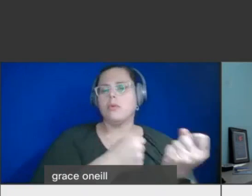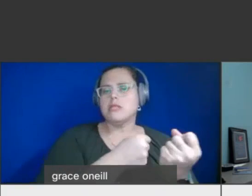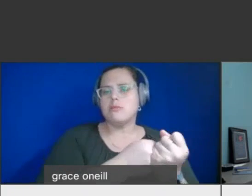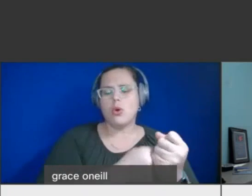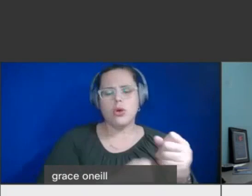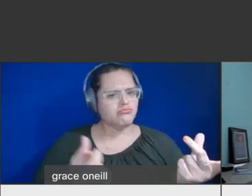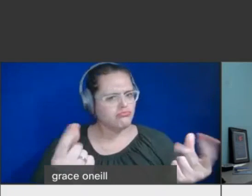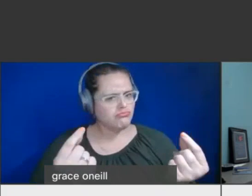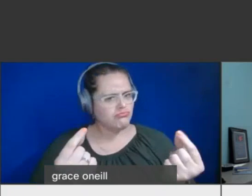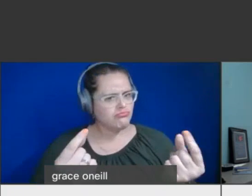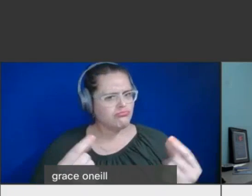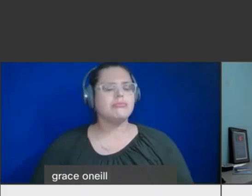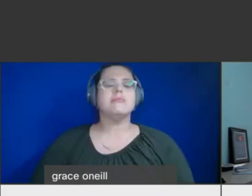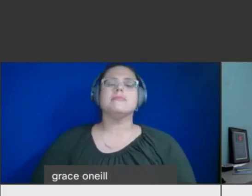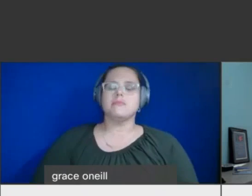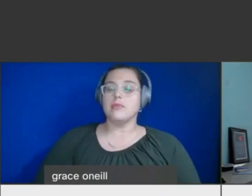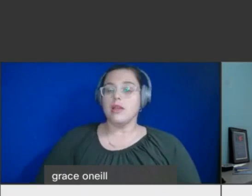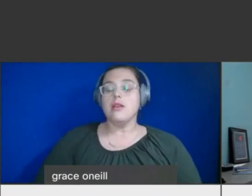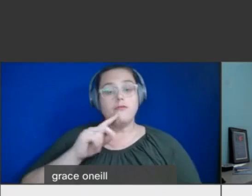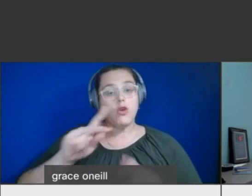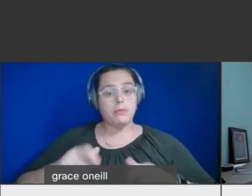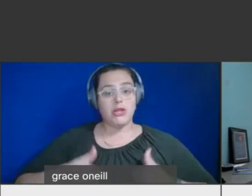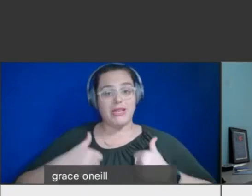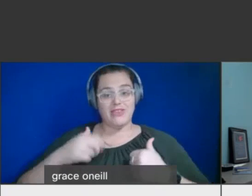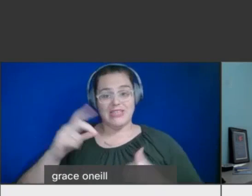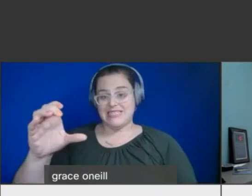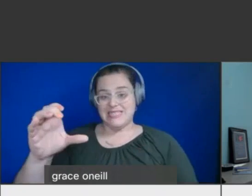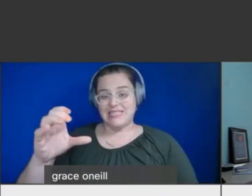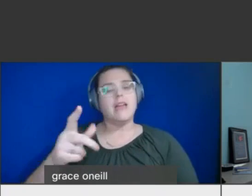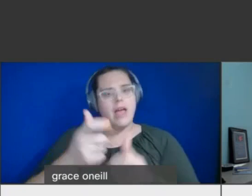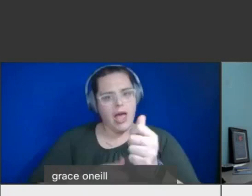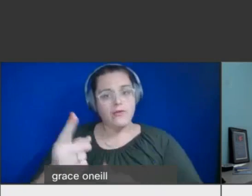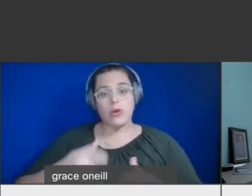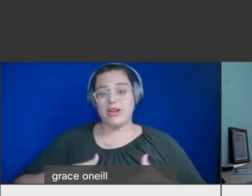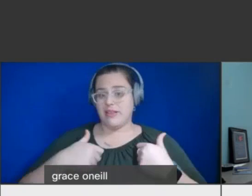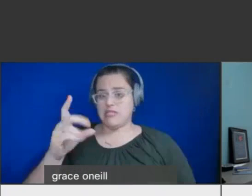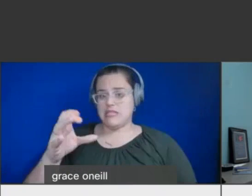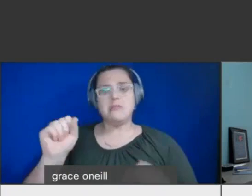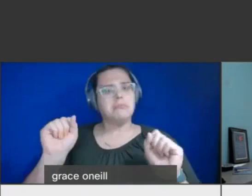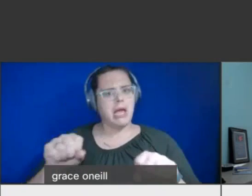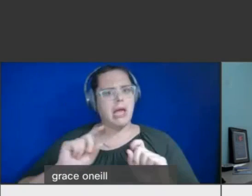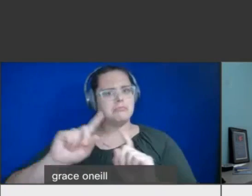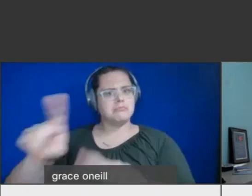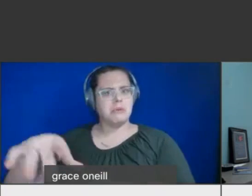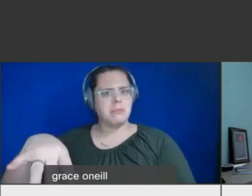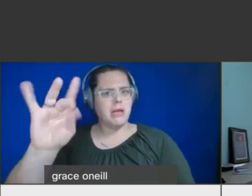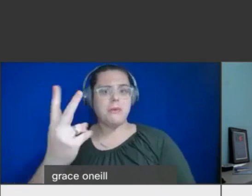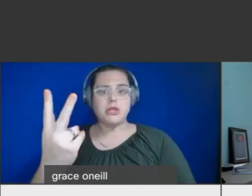For one, I know for folks who live in the district, every person who lives in the district can get 2 masks every